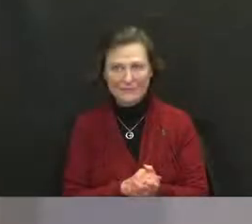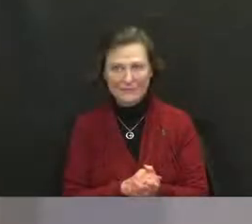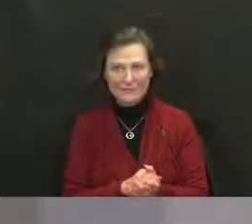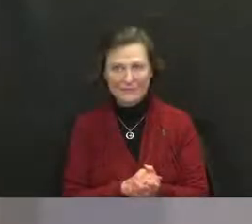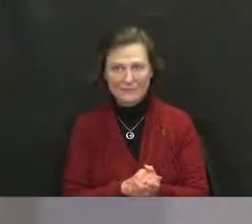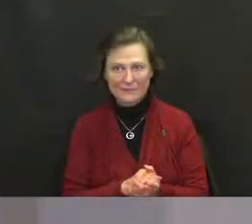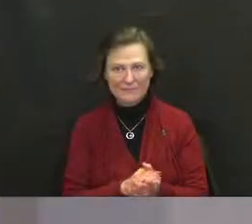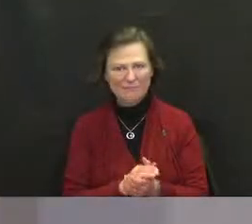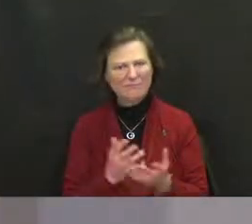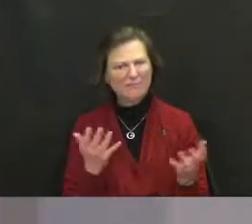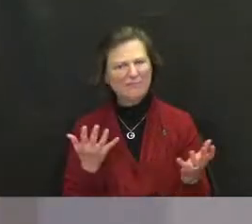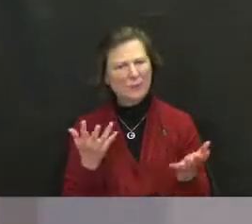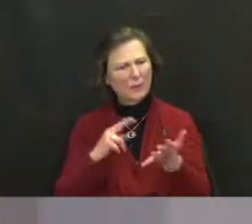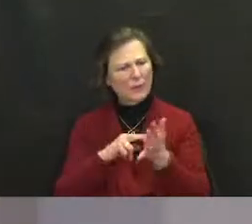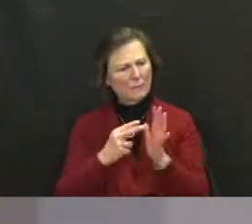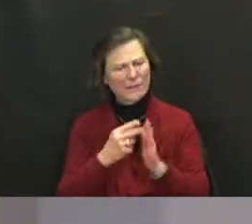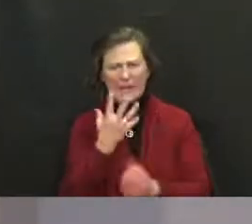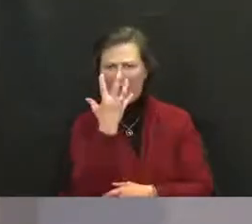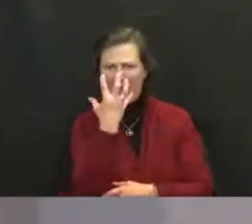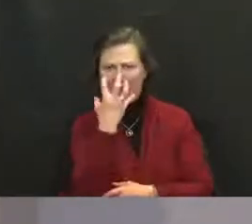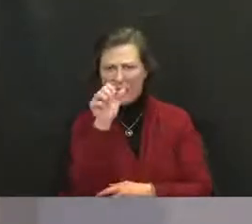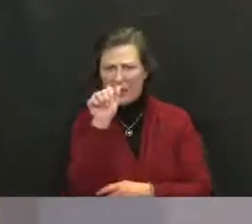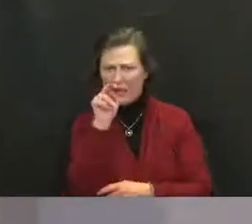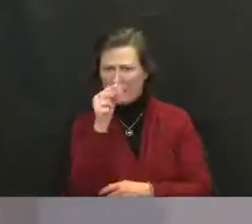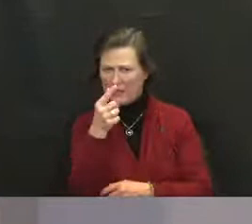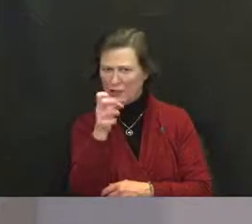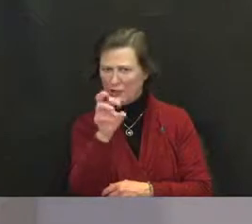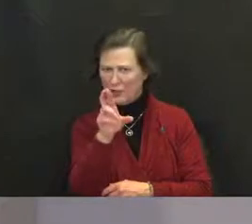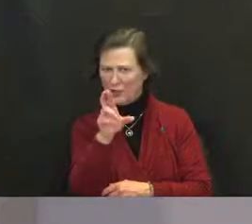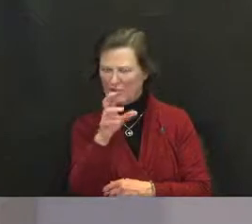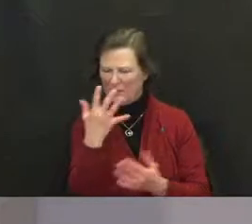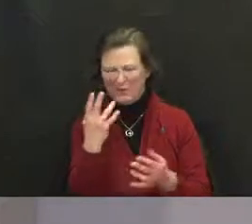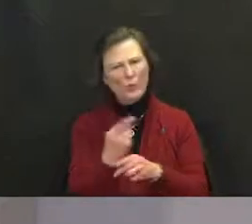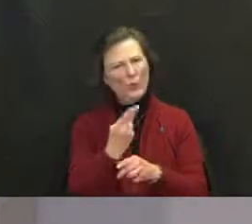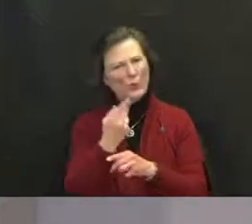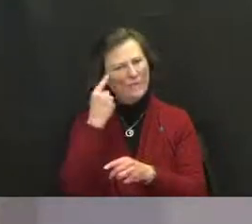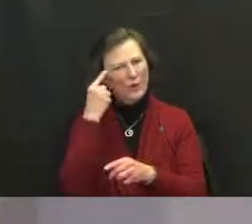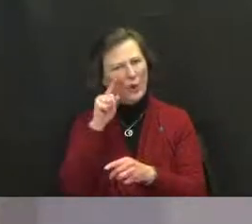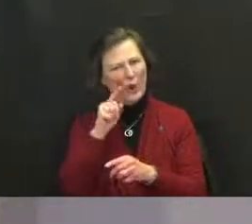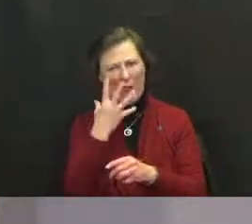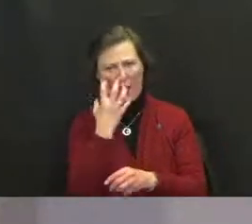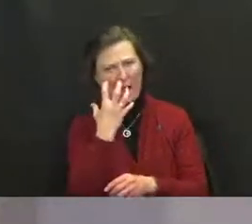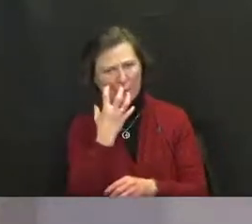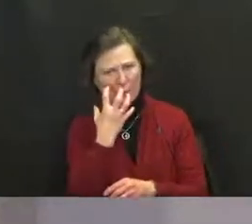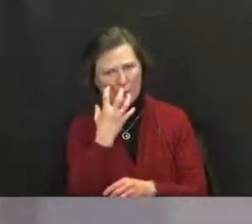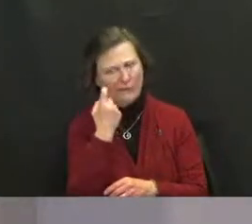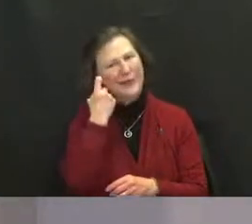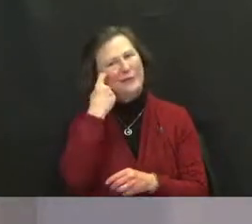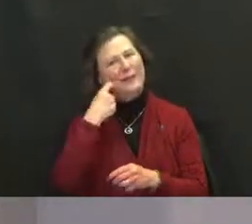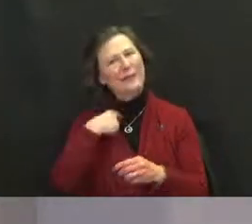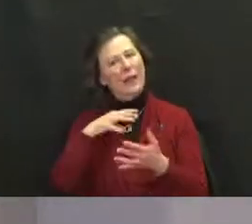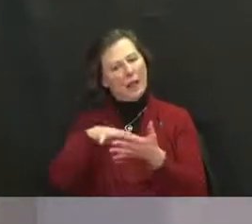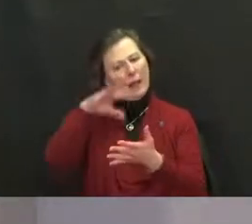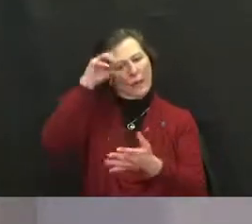What is anger? And what is the use of anger? Recently, I was learning about anger and what in our minds causes